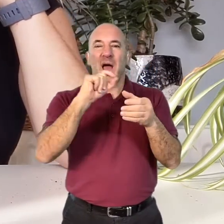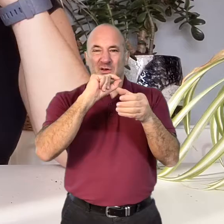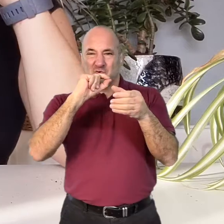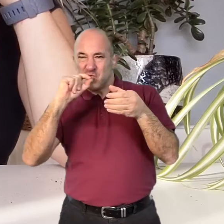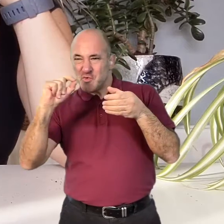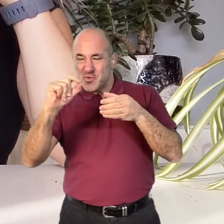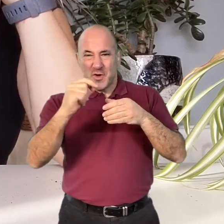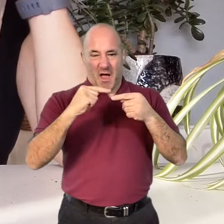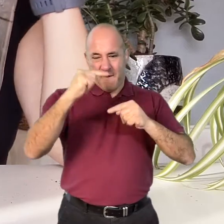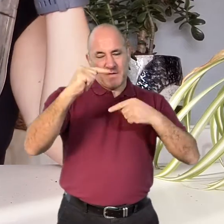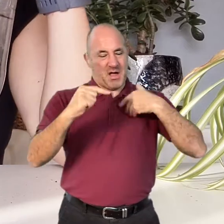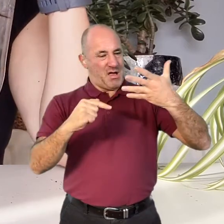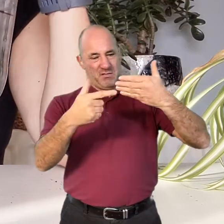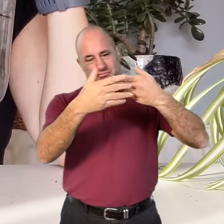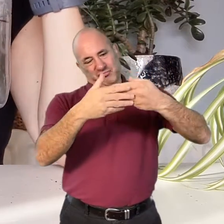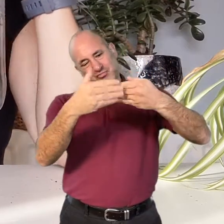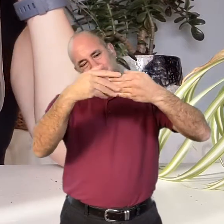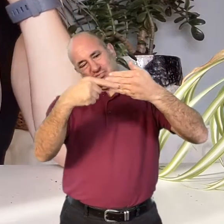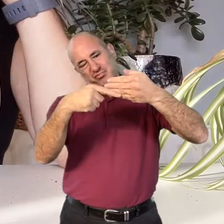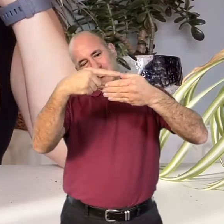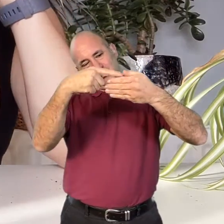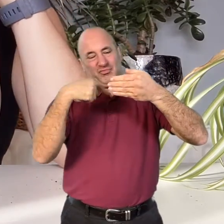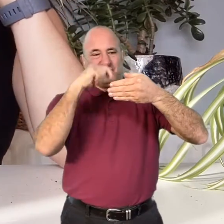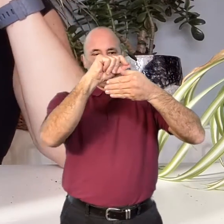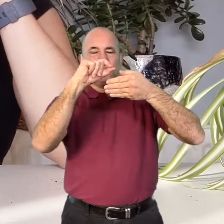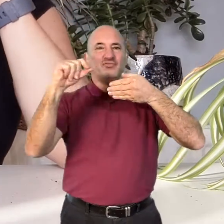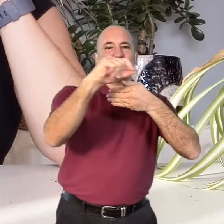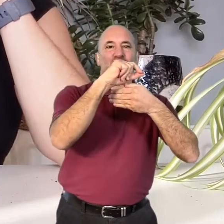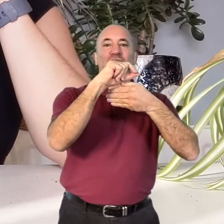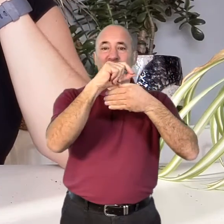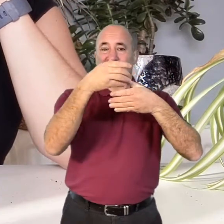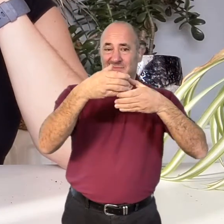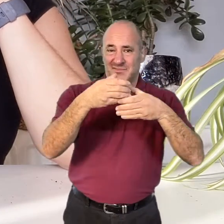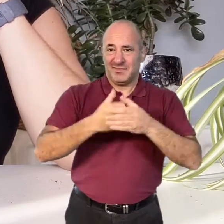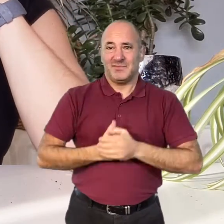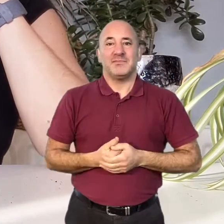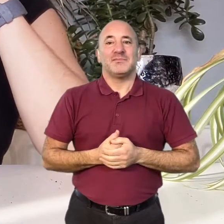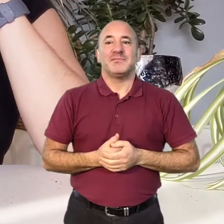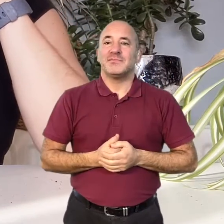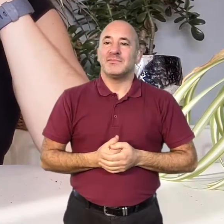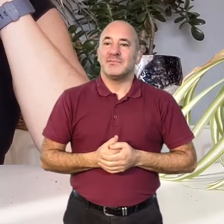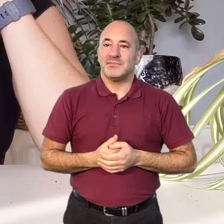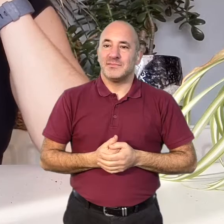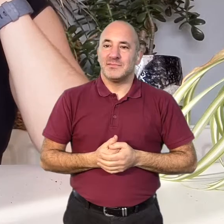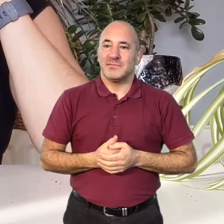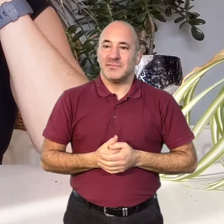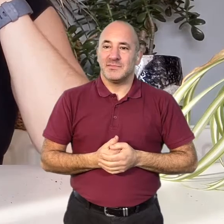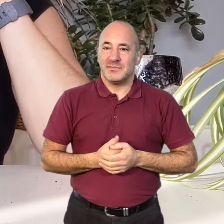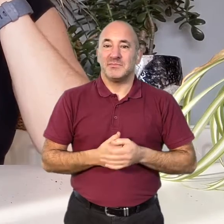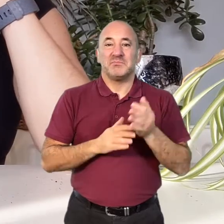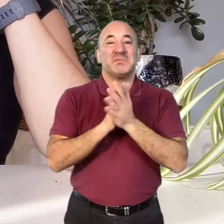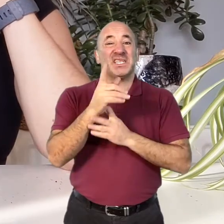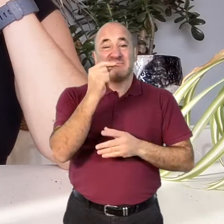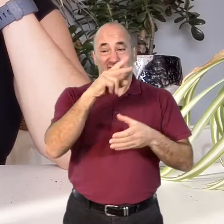Sharpie pen around 5 fingers up from the bottom of the bottle.